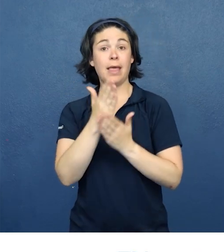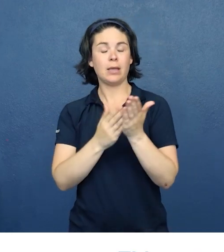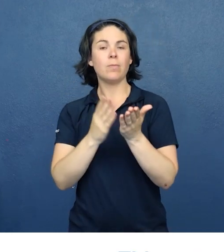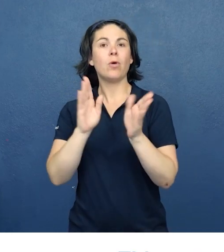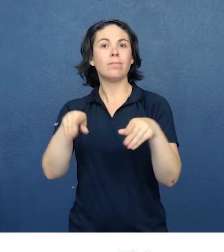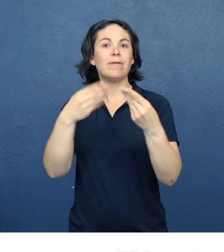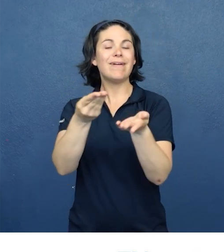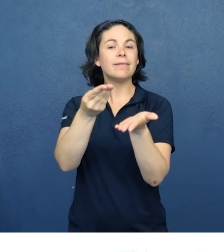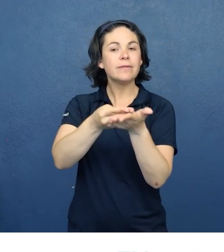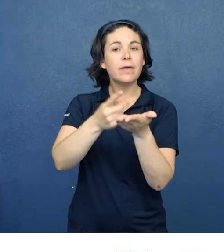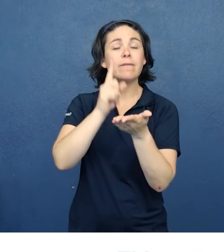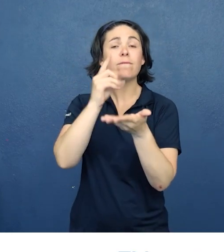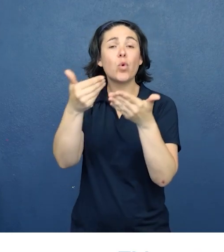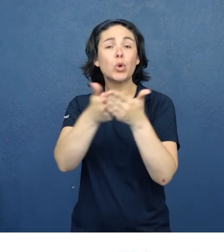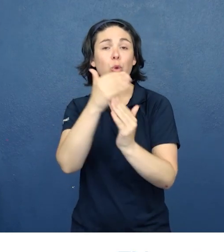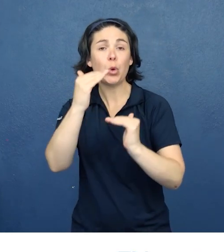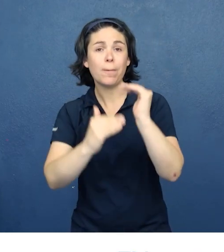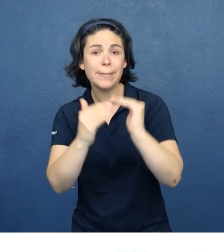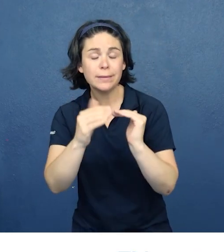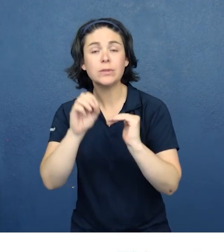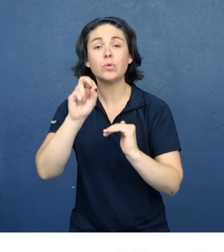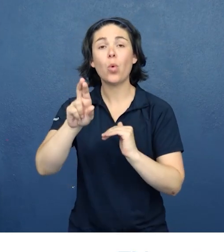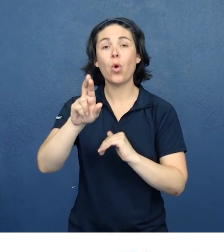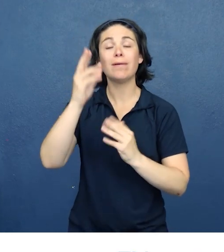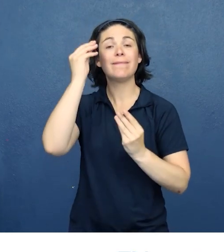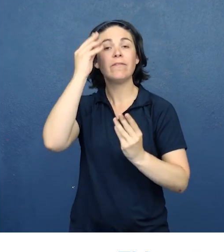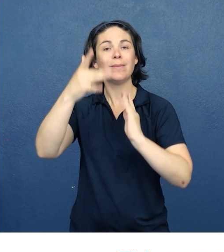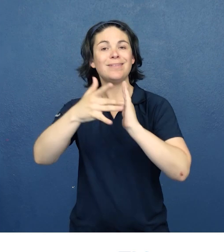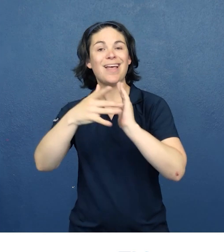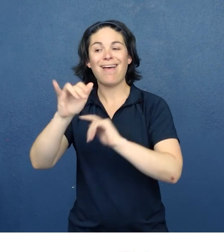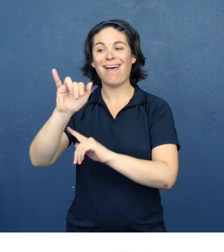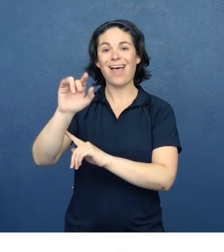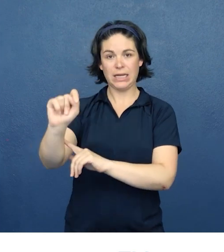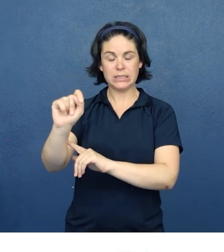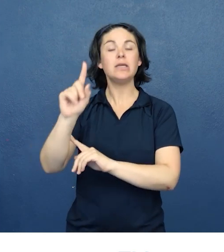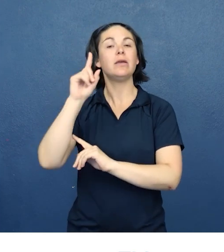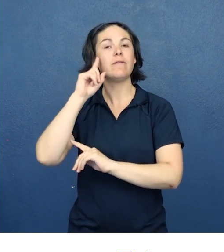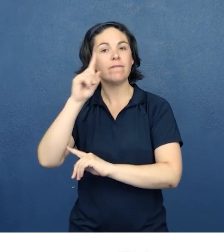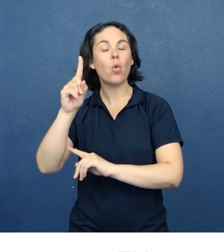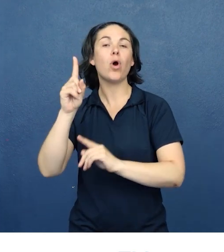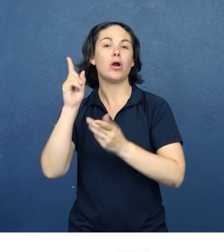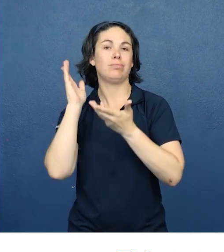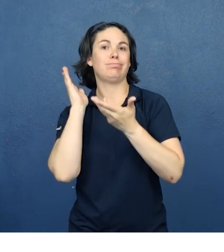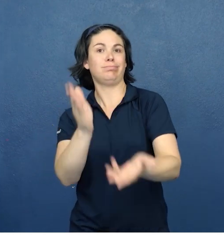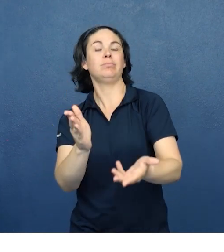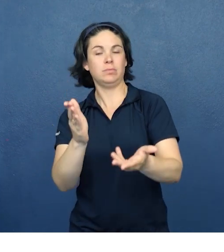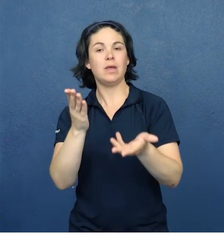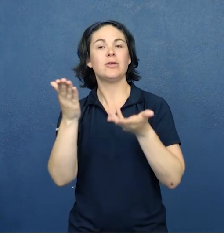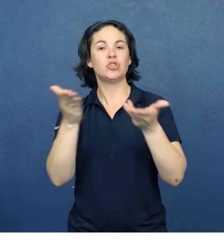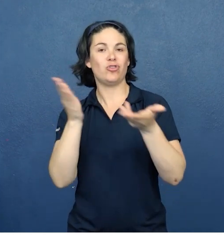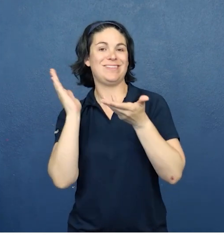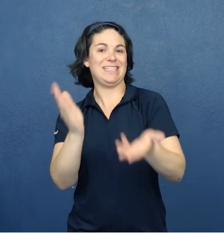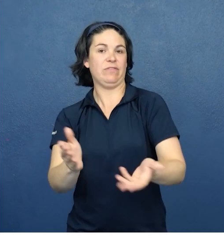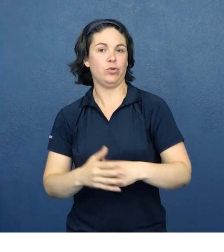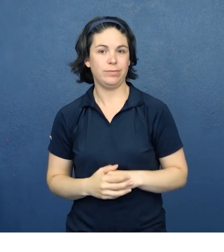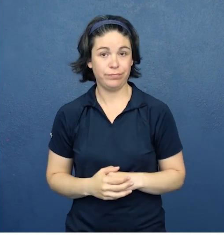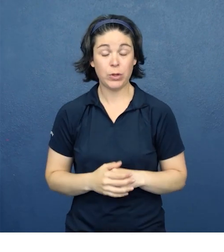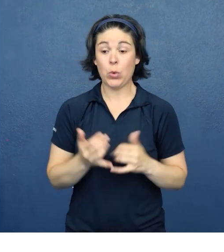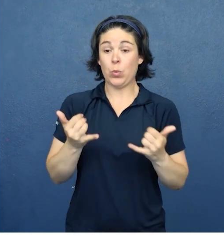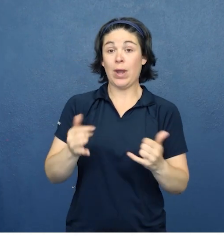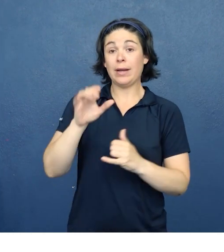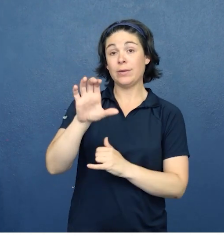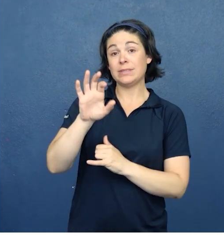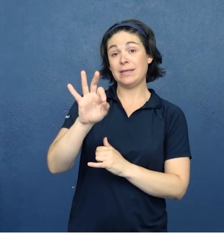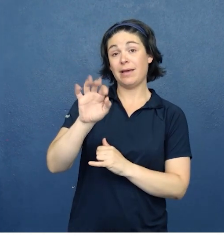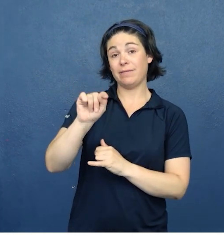funds the new buildings or information technology to support the infrastructure of service delivery. Current CFTN